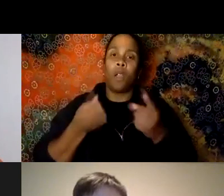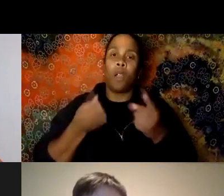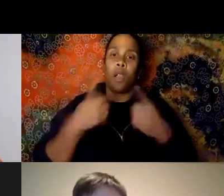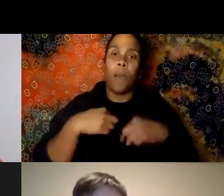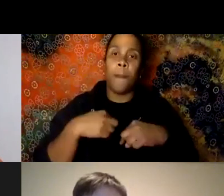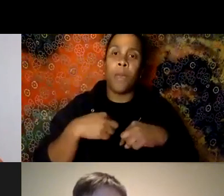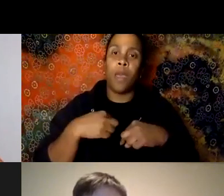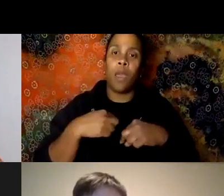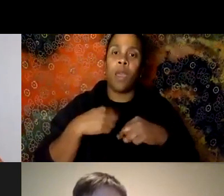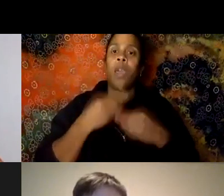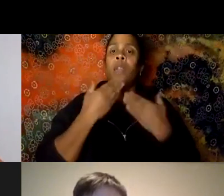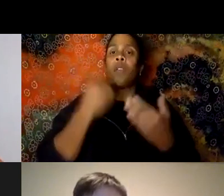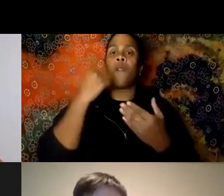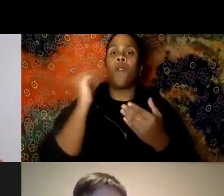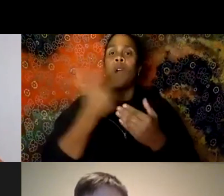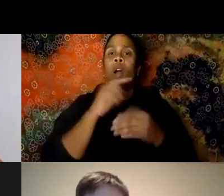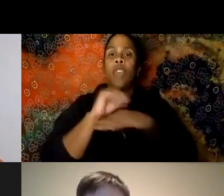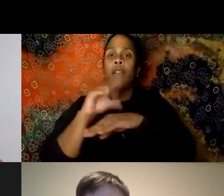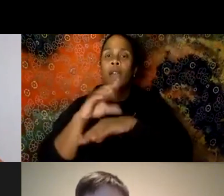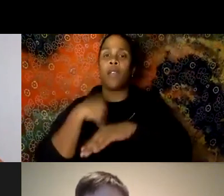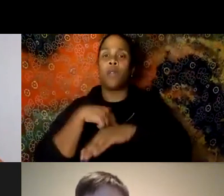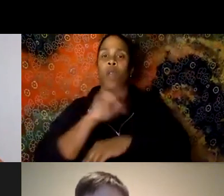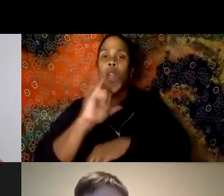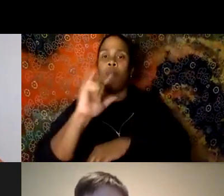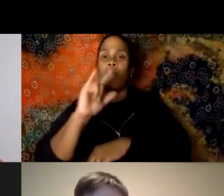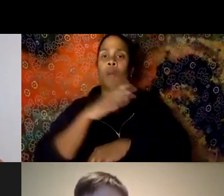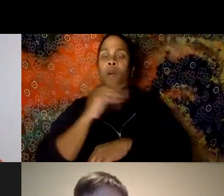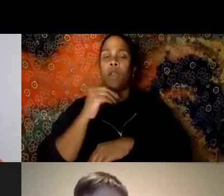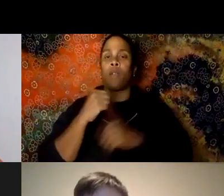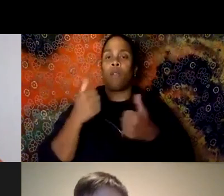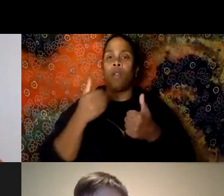advice that we've given you. We love you, and we're here to support you. So thanks for coming.